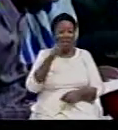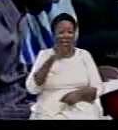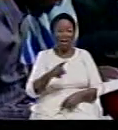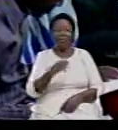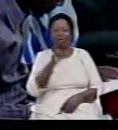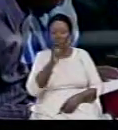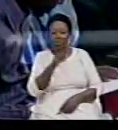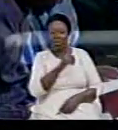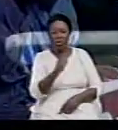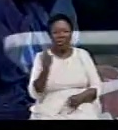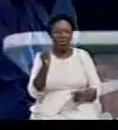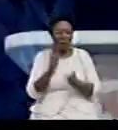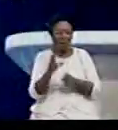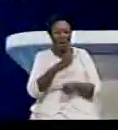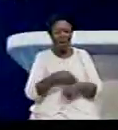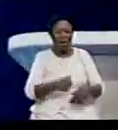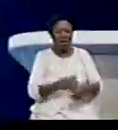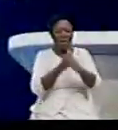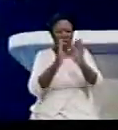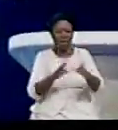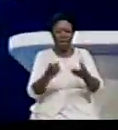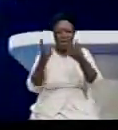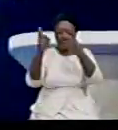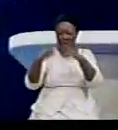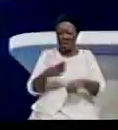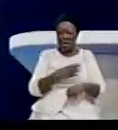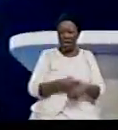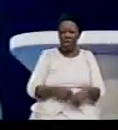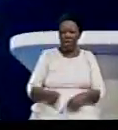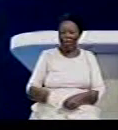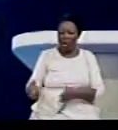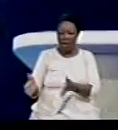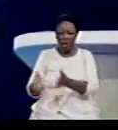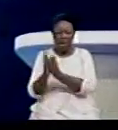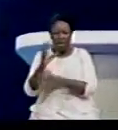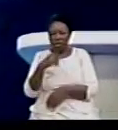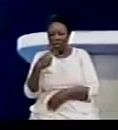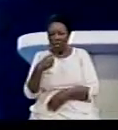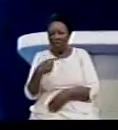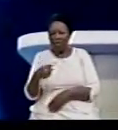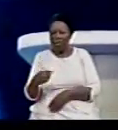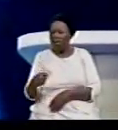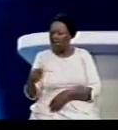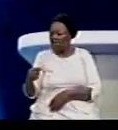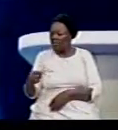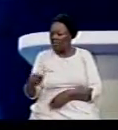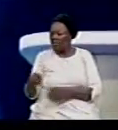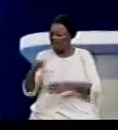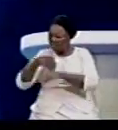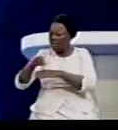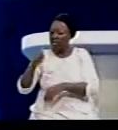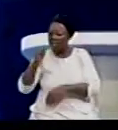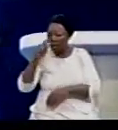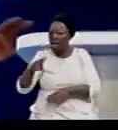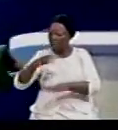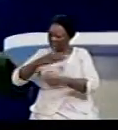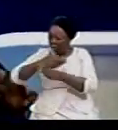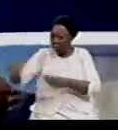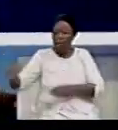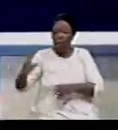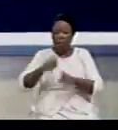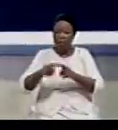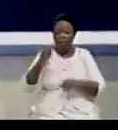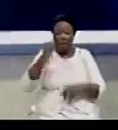his disciples came and besought him, saying, send her away, for she